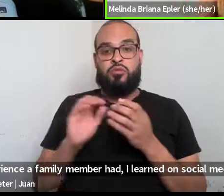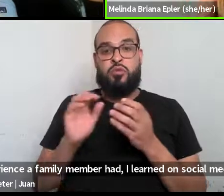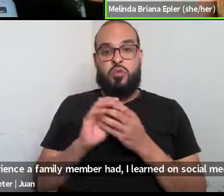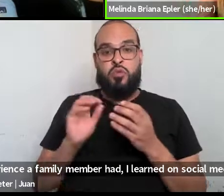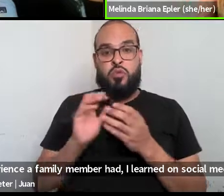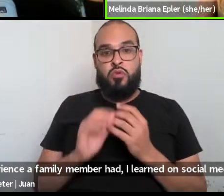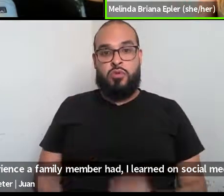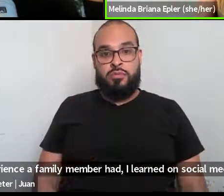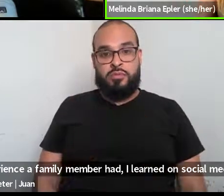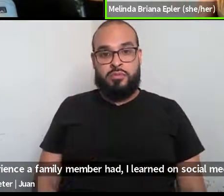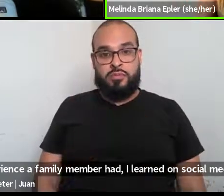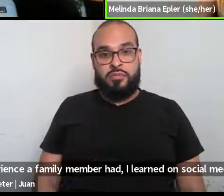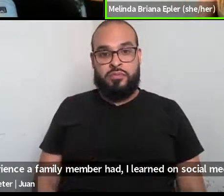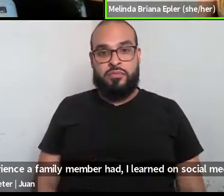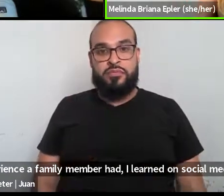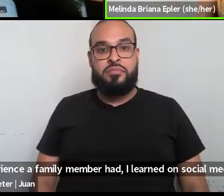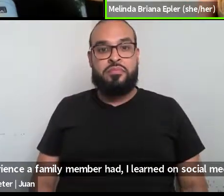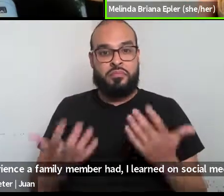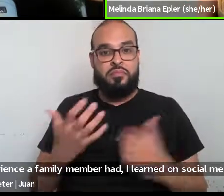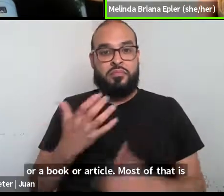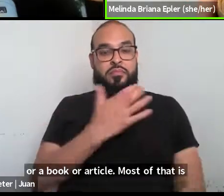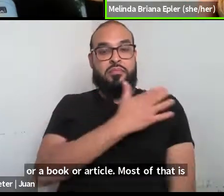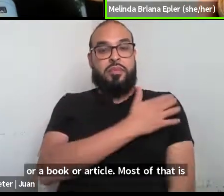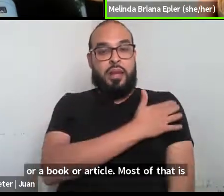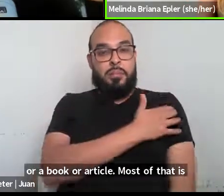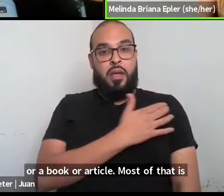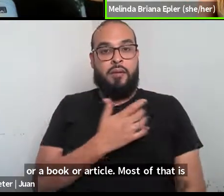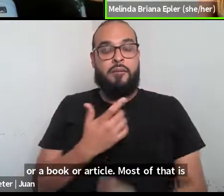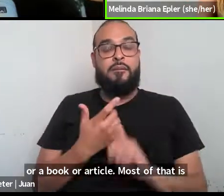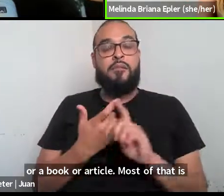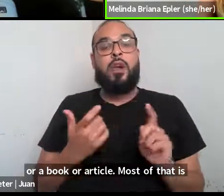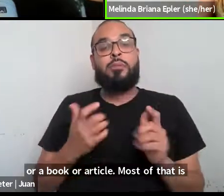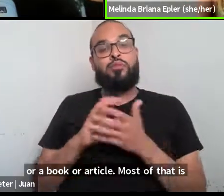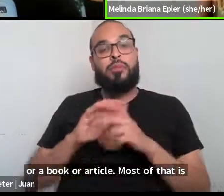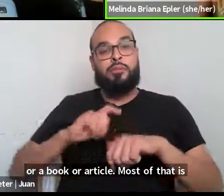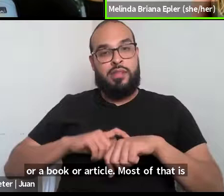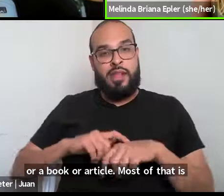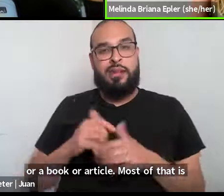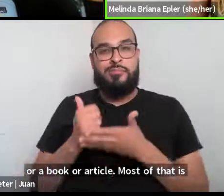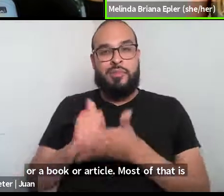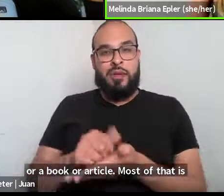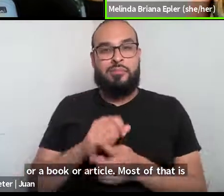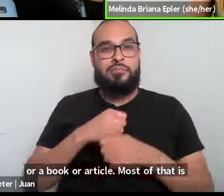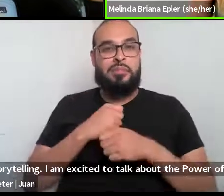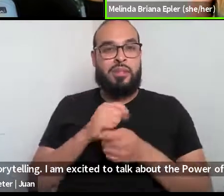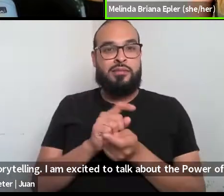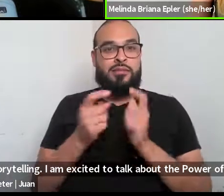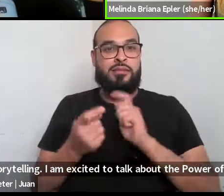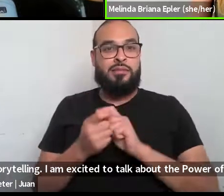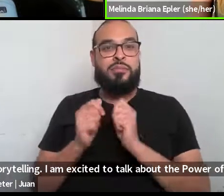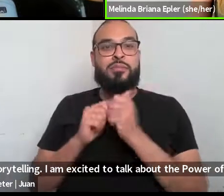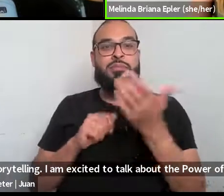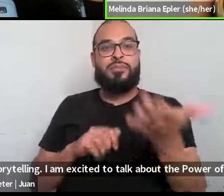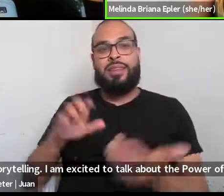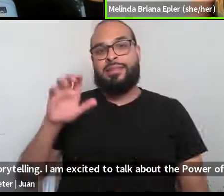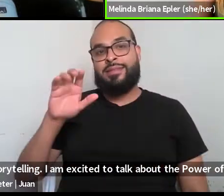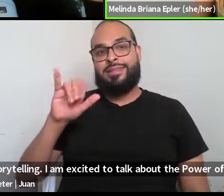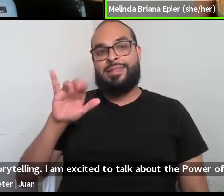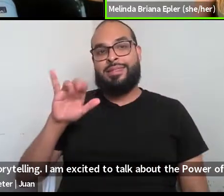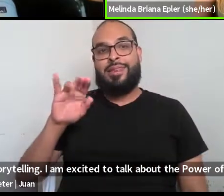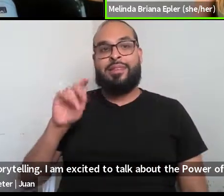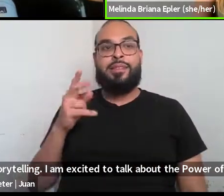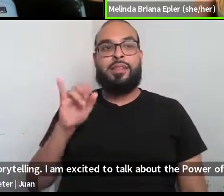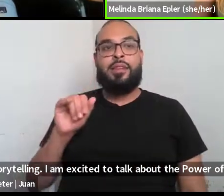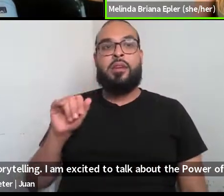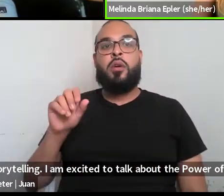to talk about this today, the power of storytelling to create change, with Cynthia Overton, Senior Director of Tech Workplace